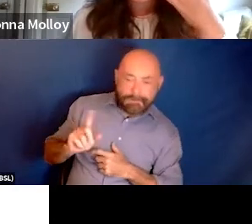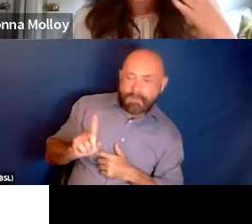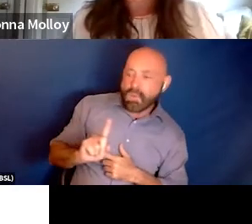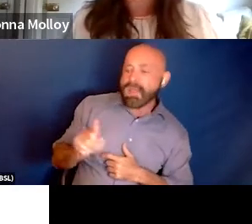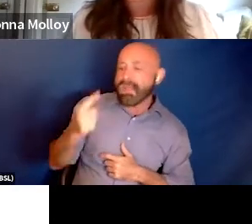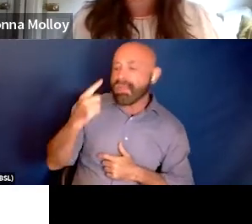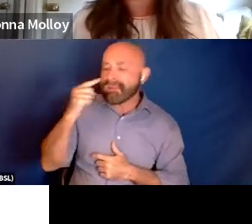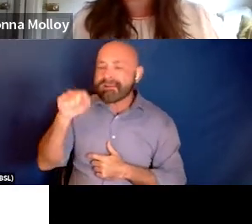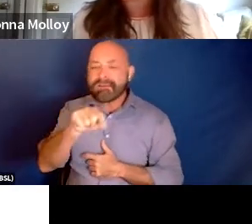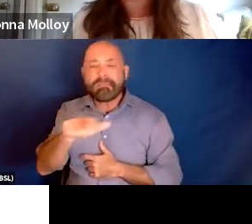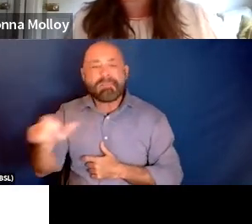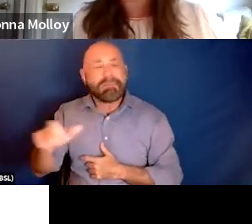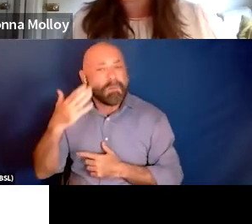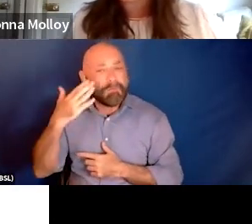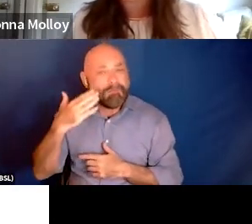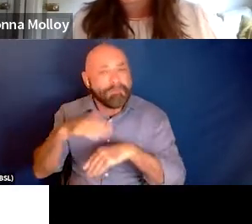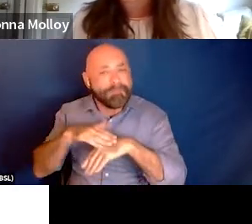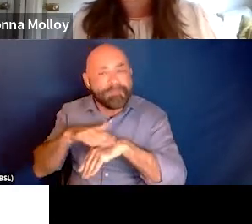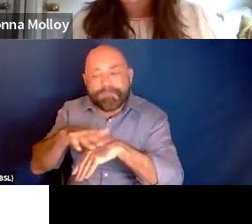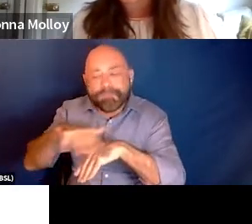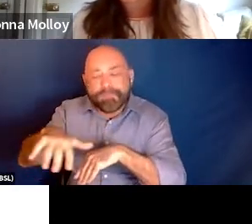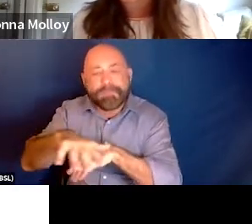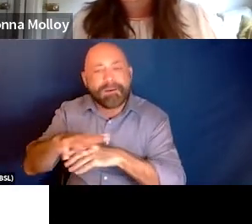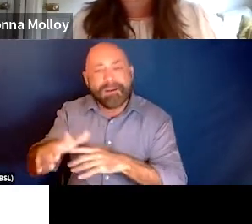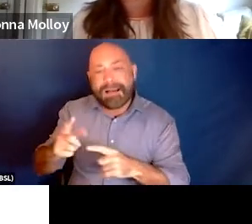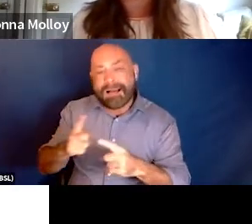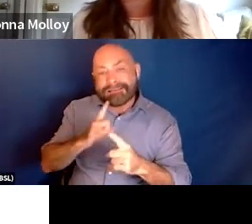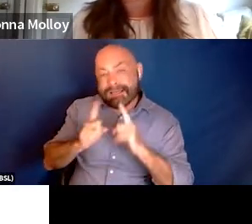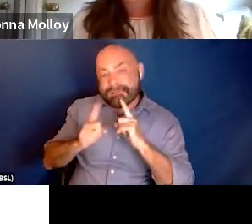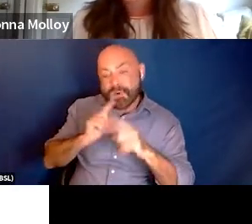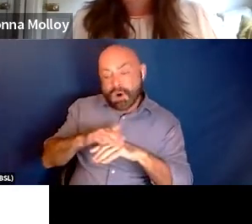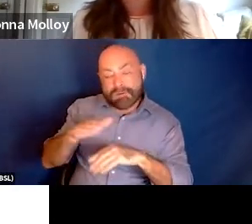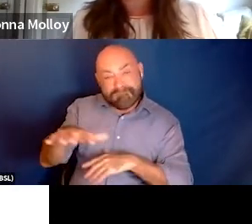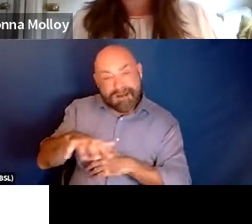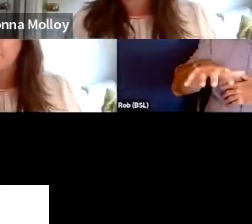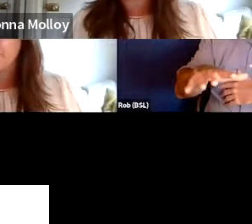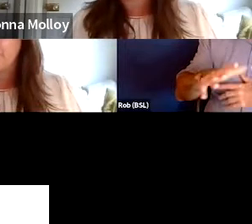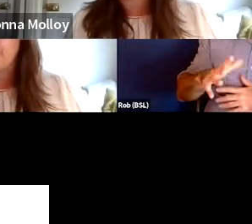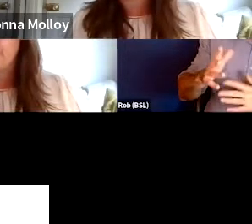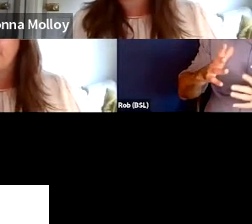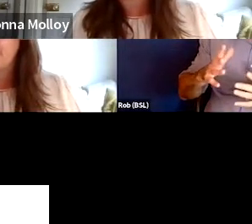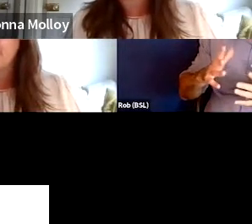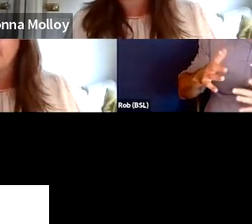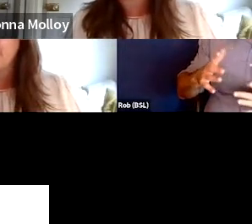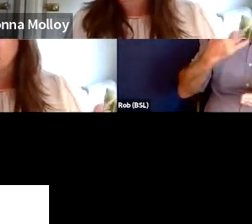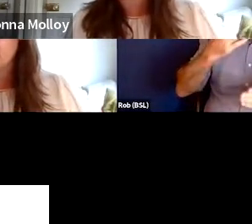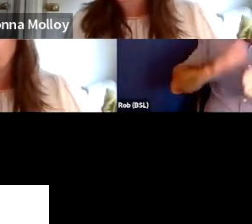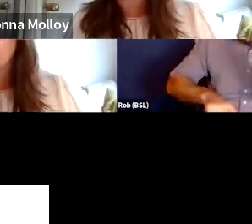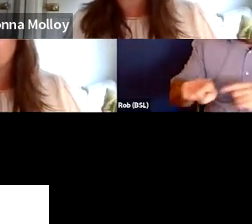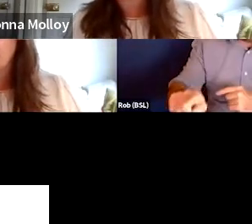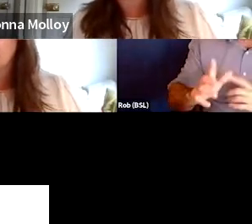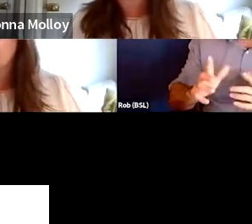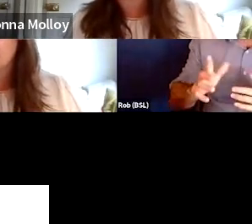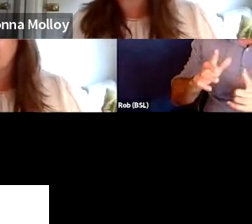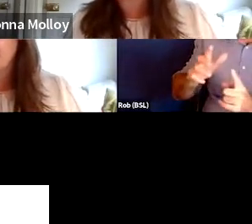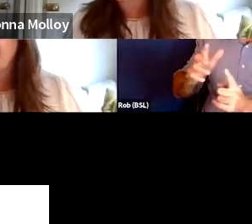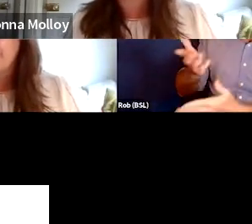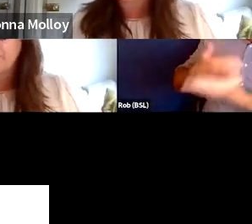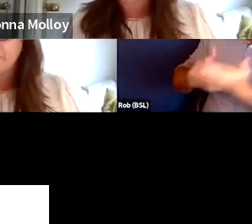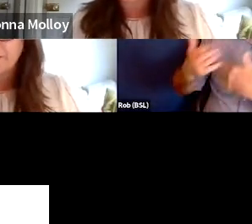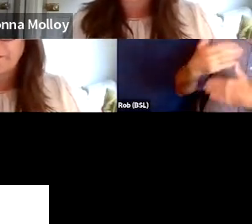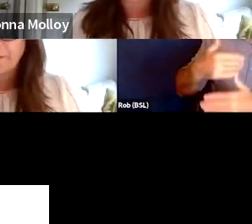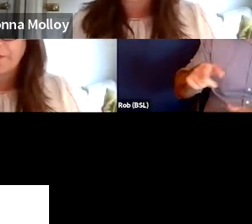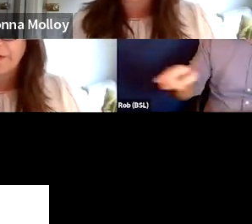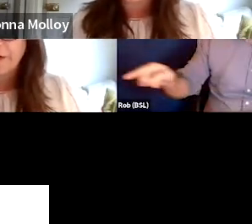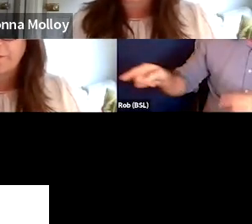time. Data on service user and family experiences of local support and priorities, as we heard about just so